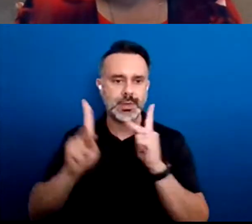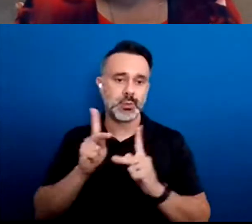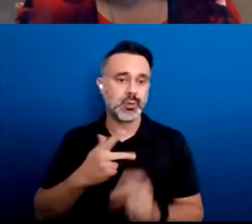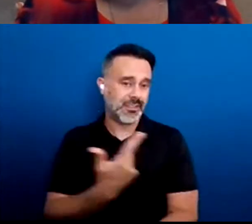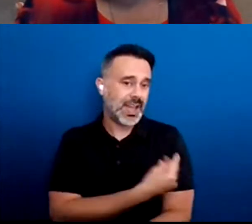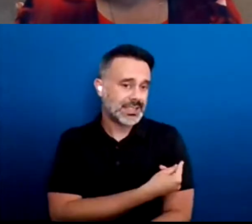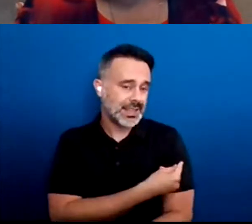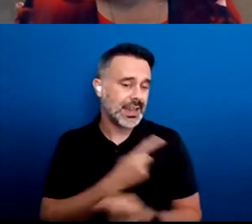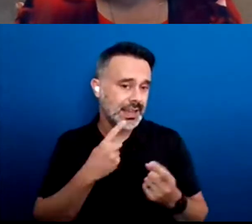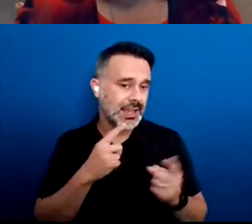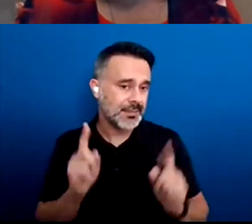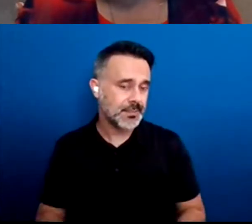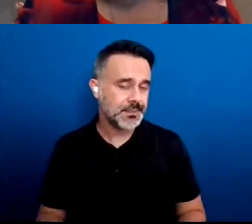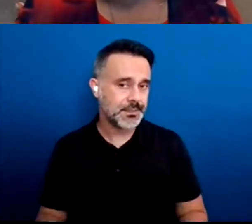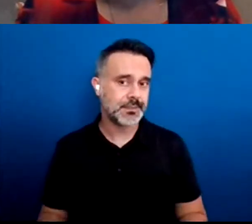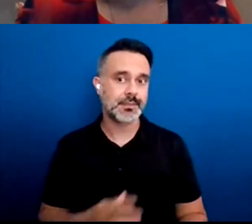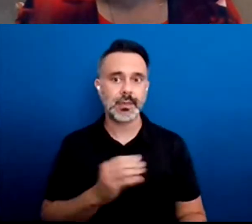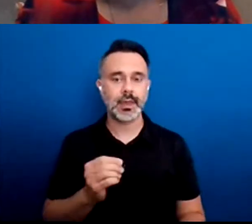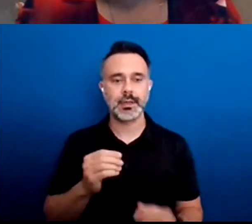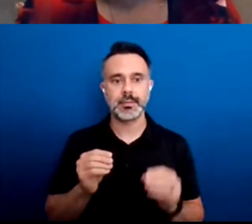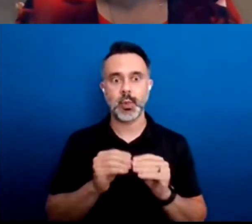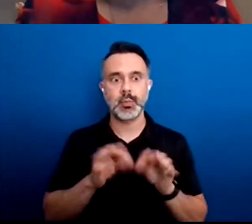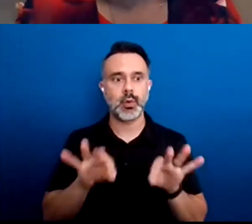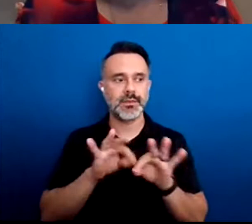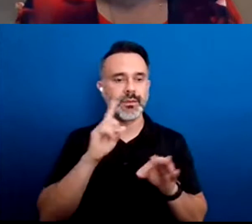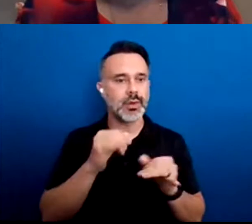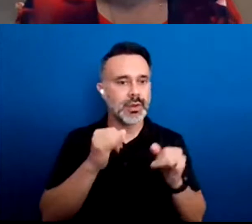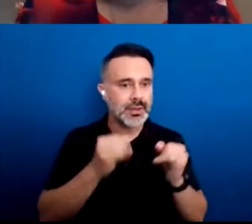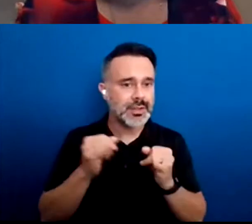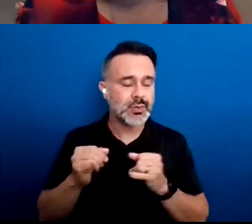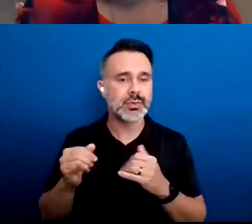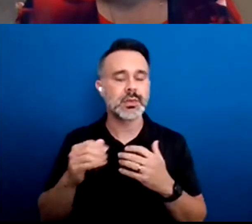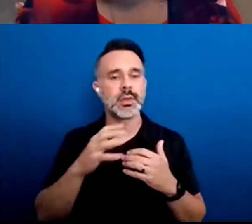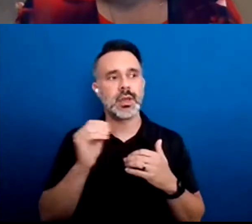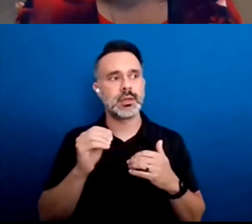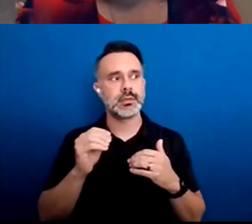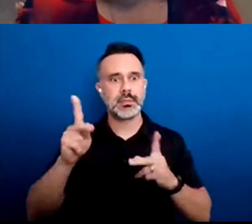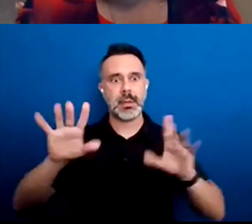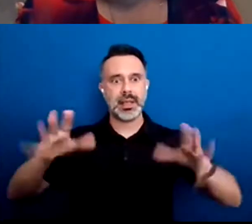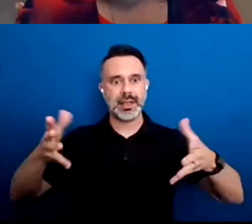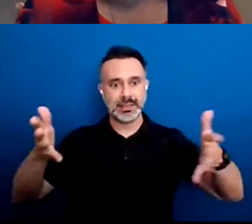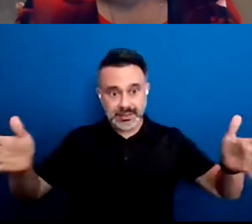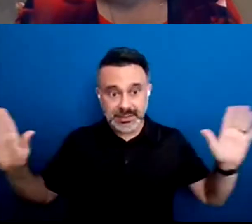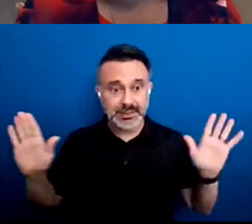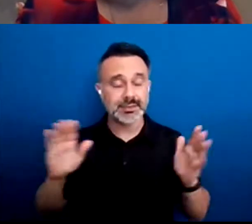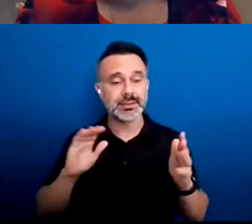individuals, most importantly, and for the public as a whole. And so I will